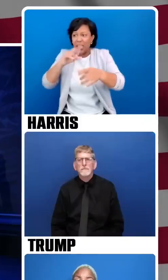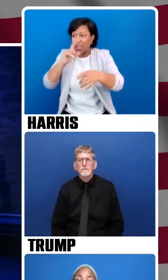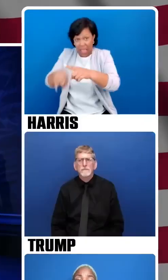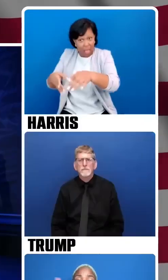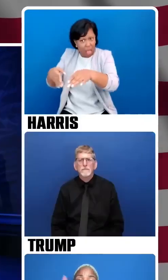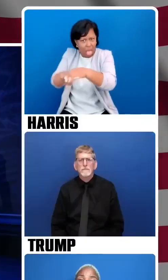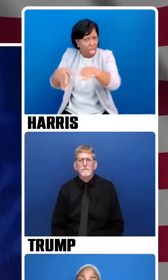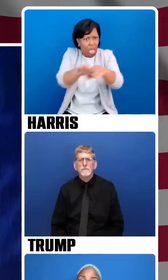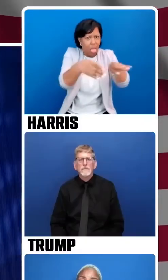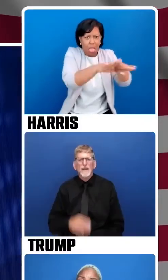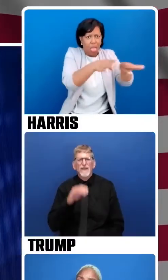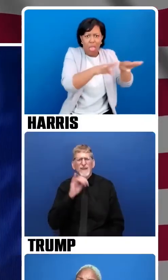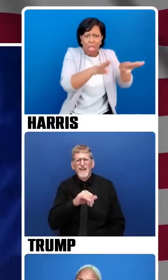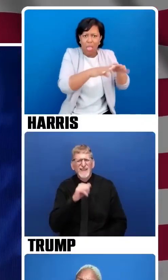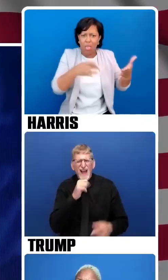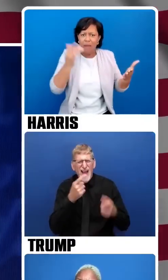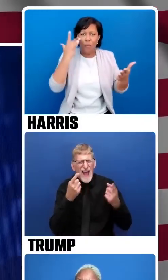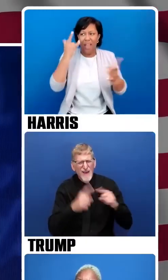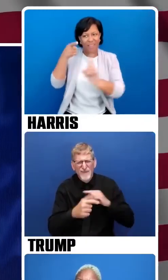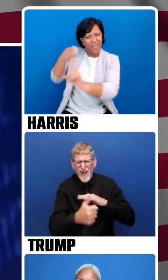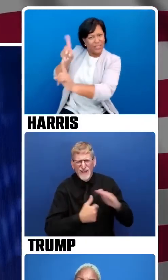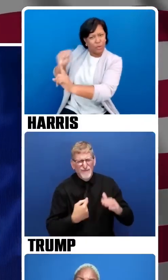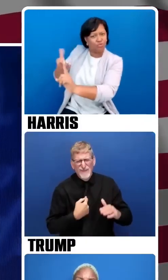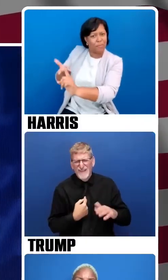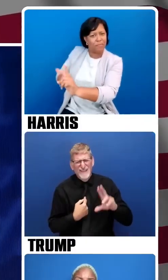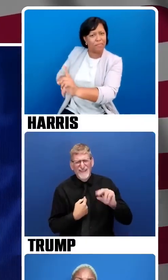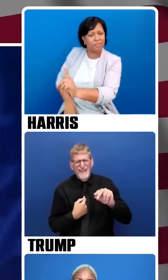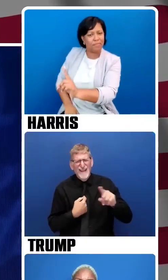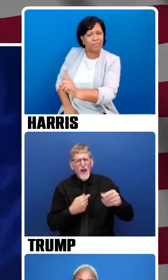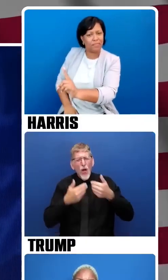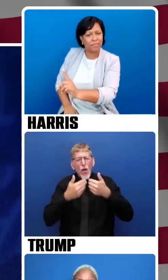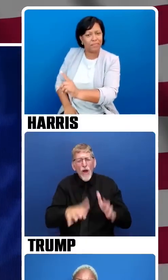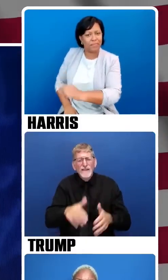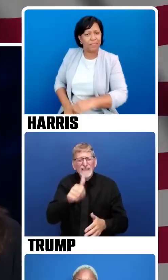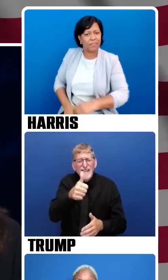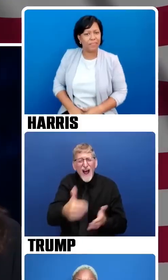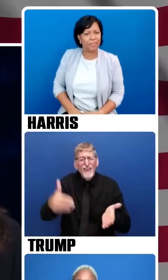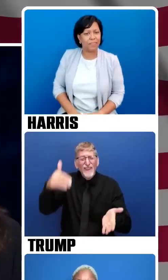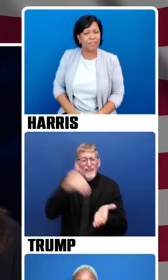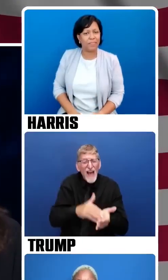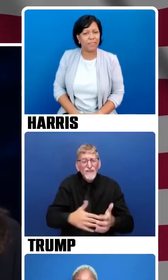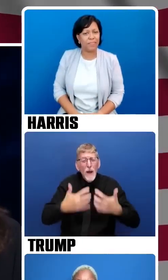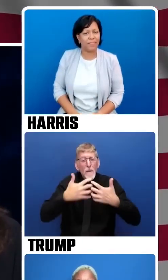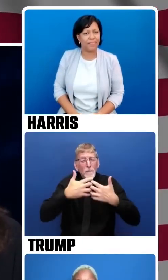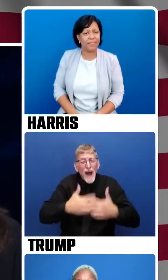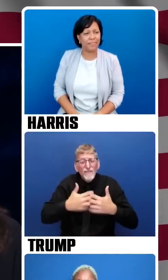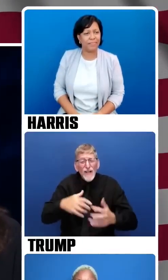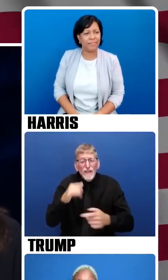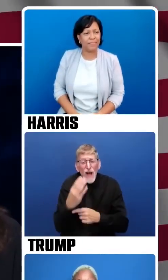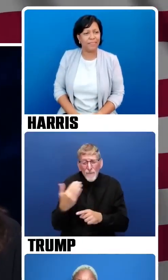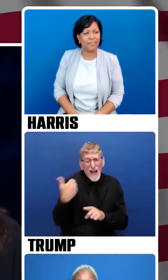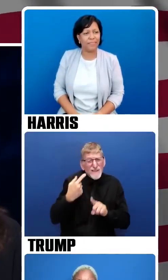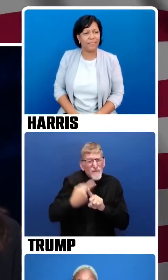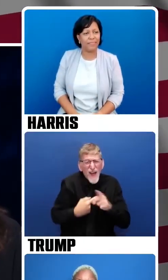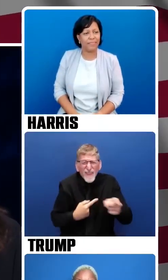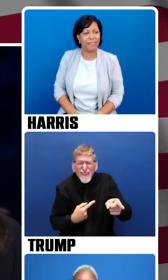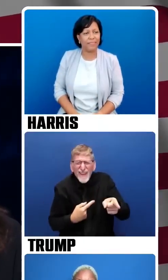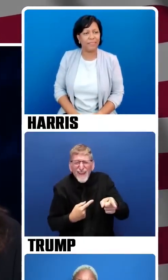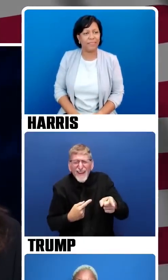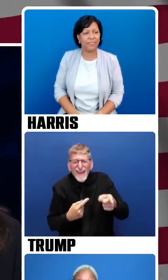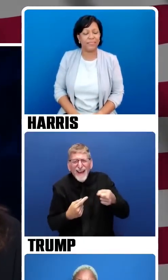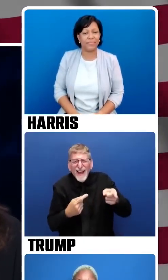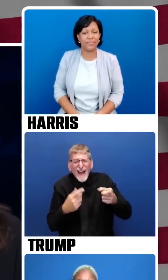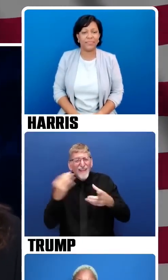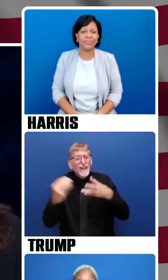under Donald Trump. Let me just tell you, they lost 10,000 manufacturing jobs this last month. It's going, they're all leaving.